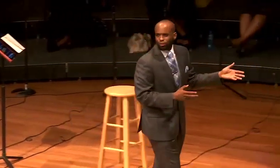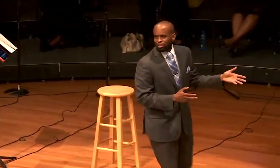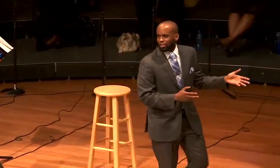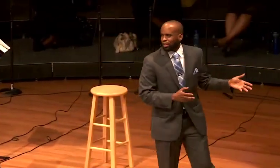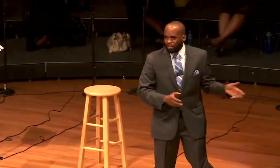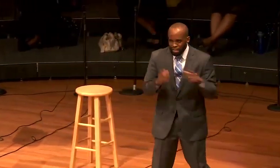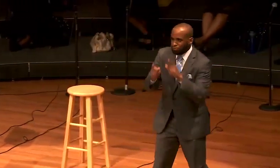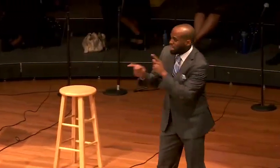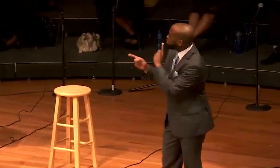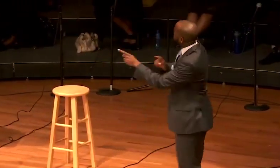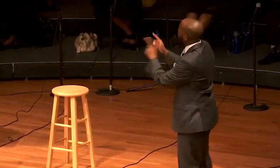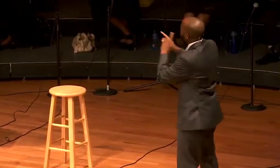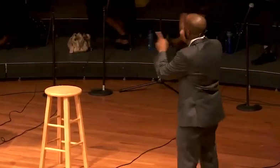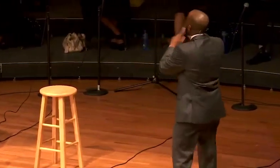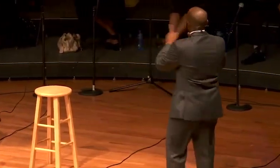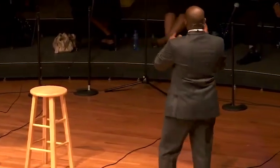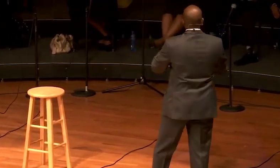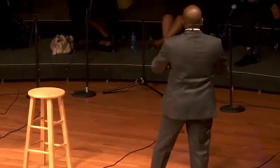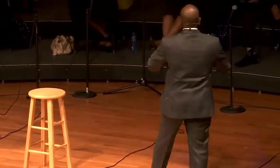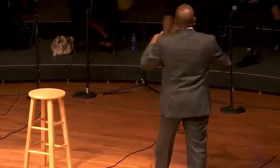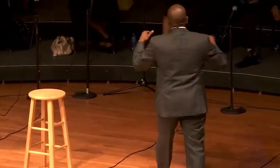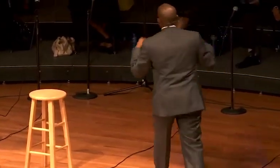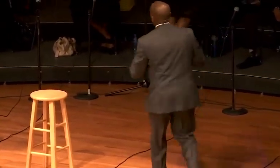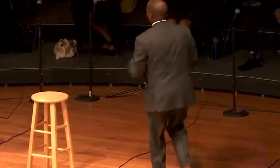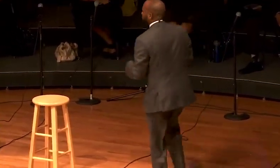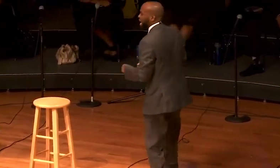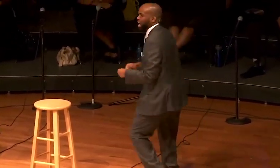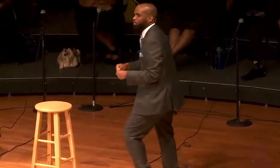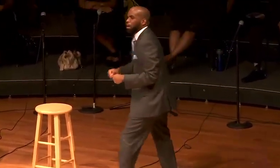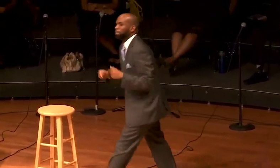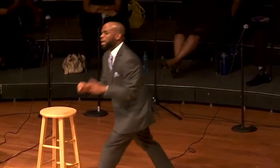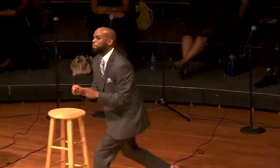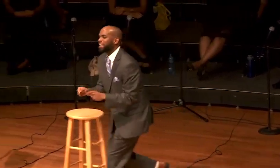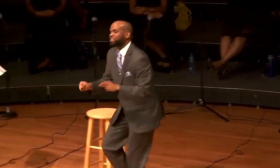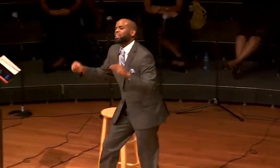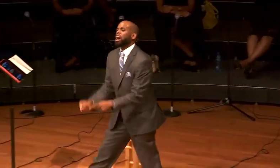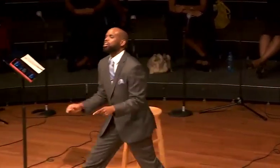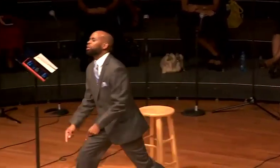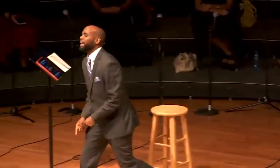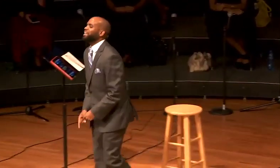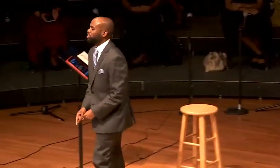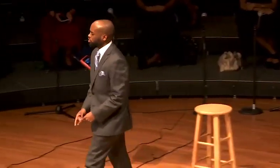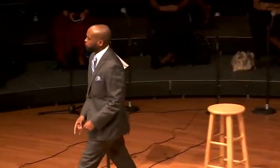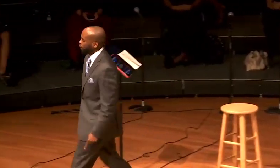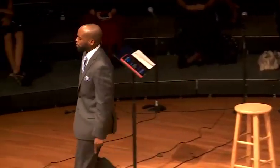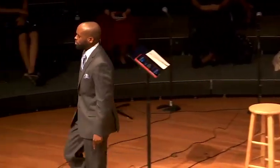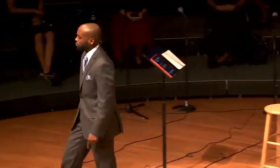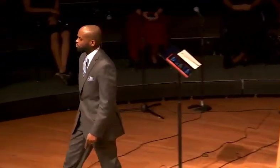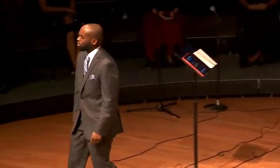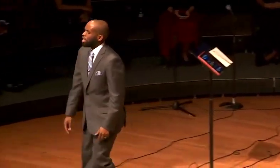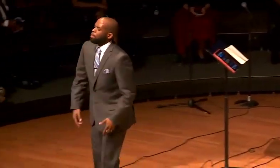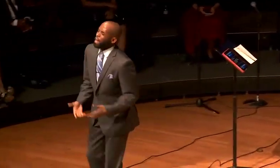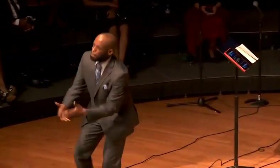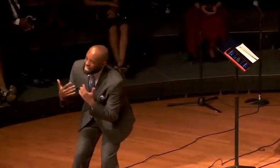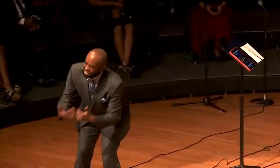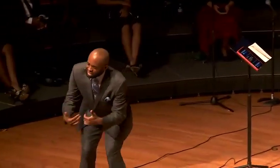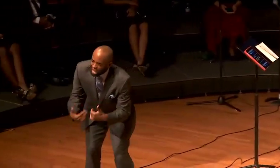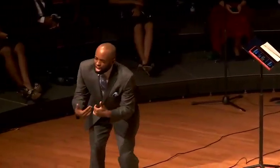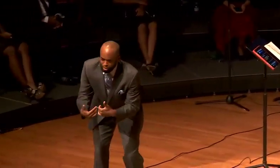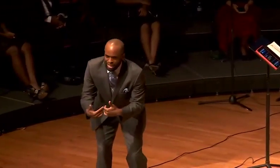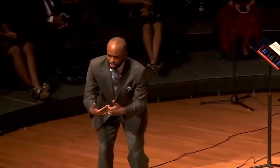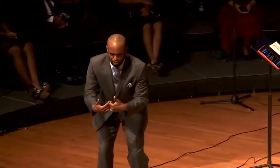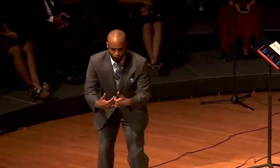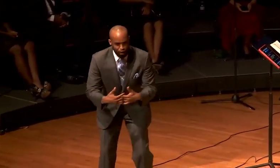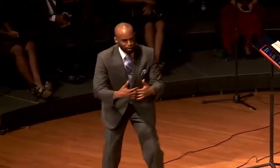leader's fault. That if these people got it together, then we'd be alive. Maybe it's the congregation's fault. Maybe it's